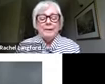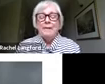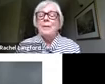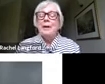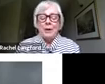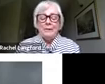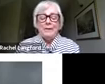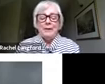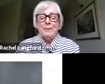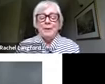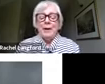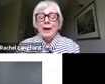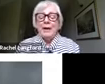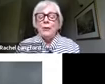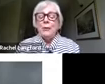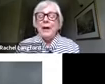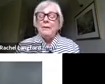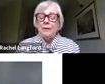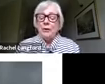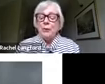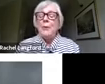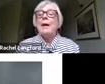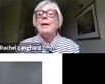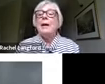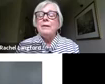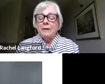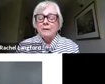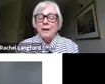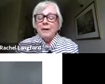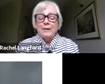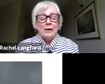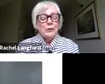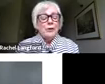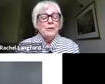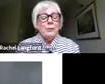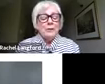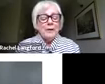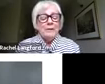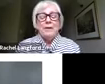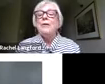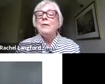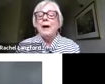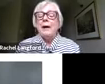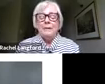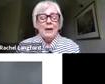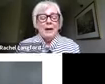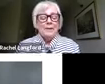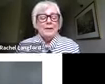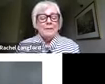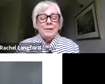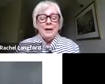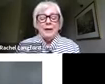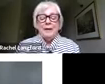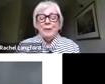naming sexism and racism, and who creates new and collective solutions to resist and survive